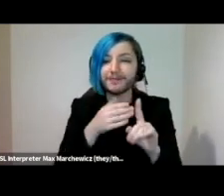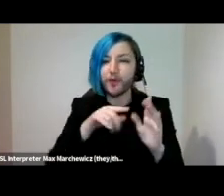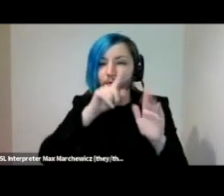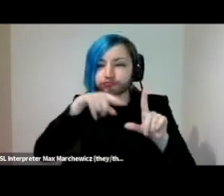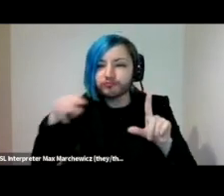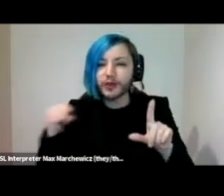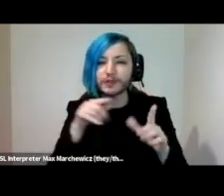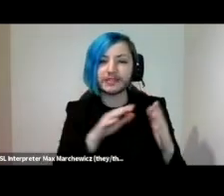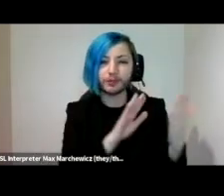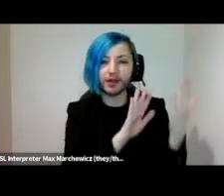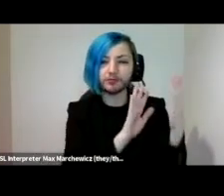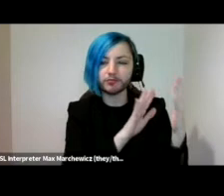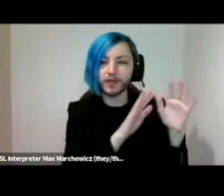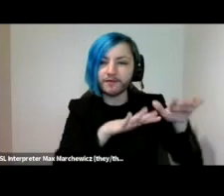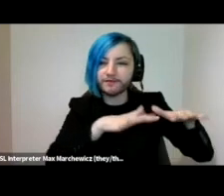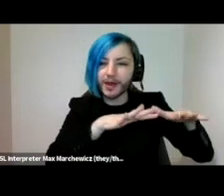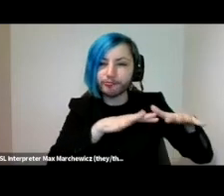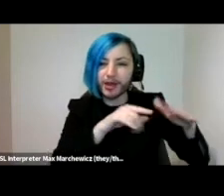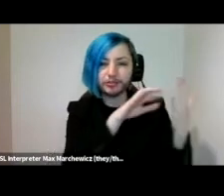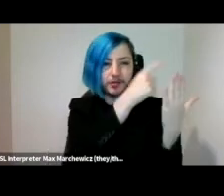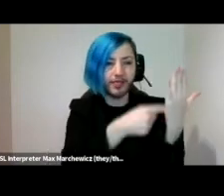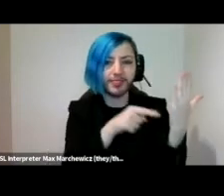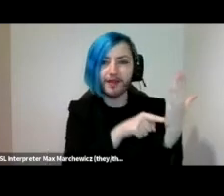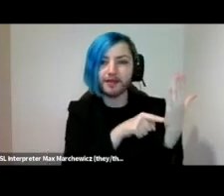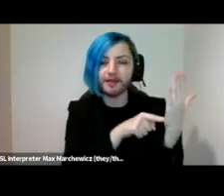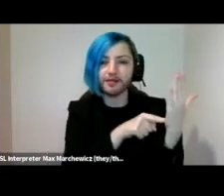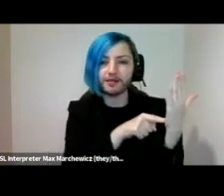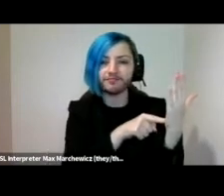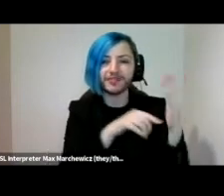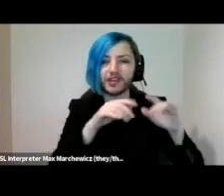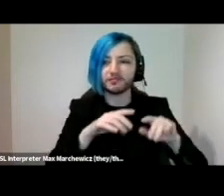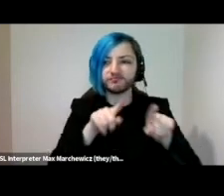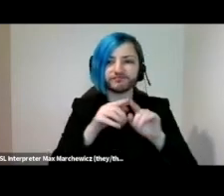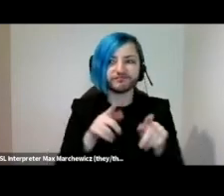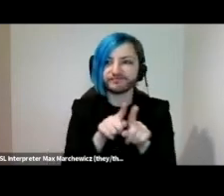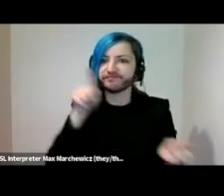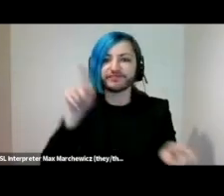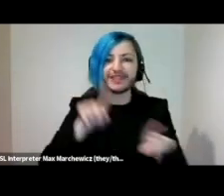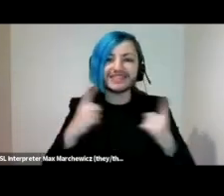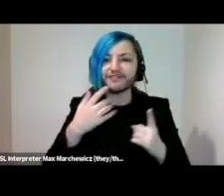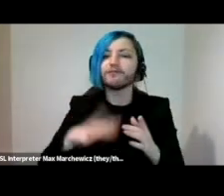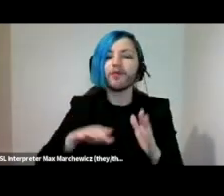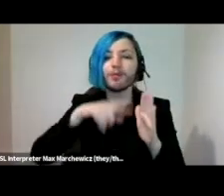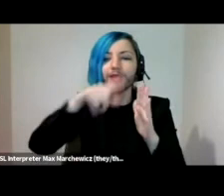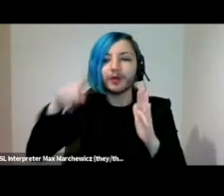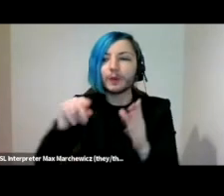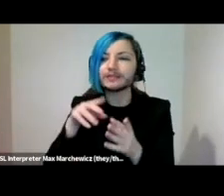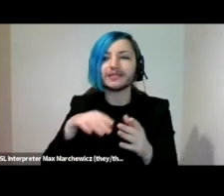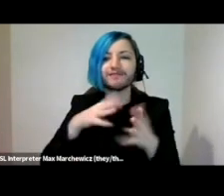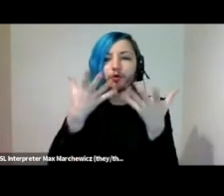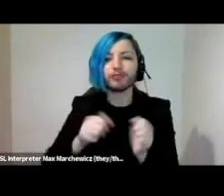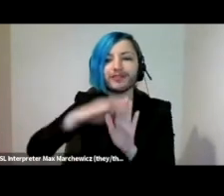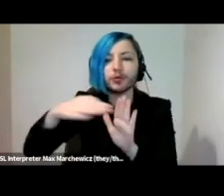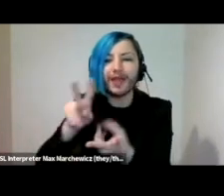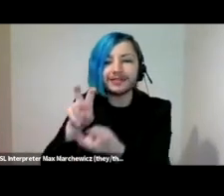our vibrations would be concentrated to be away from the frequencies that we want to detect gravitational waves. And we go further